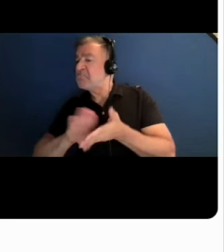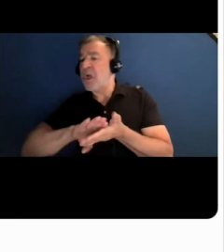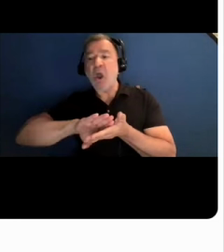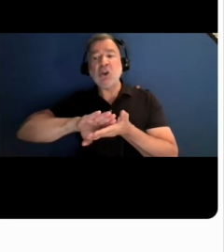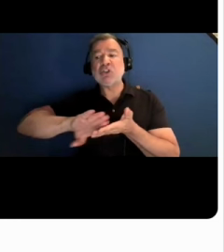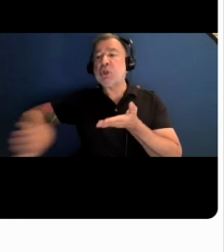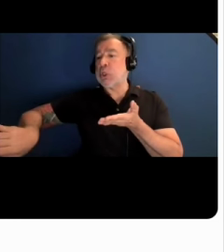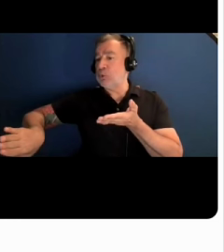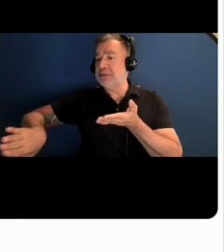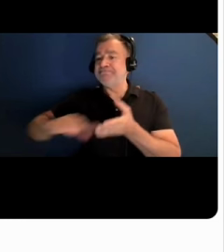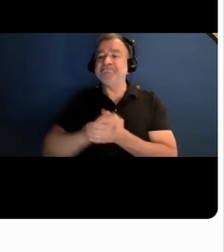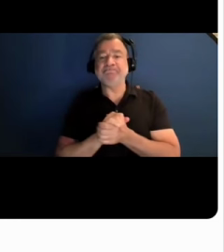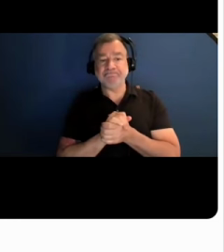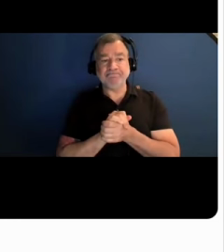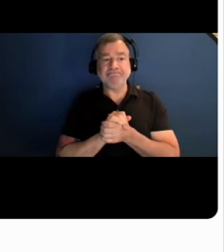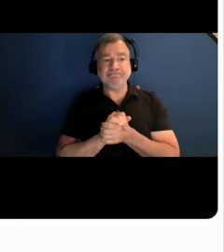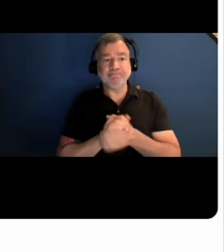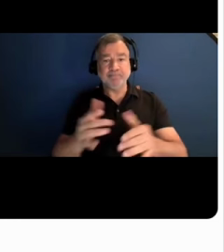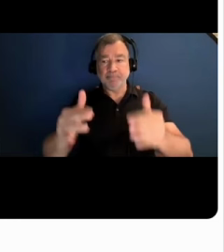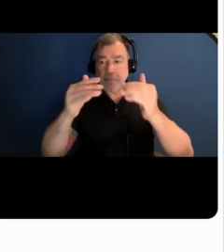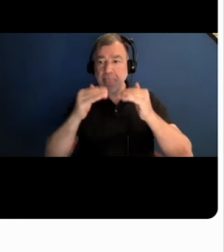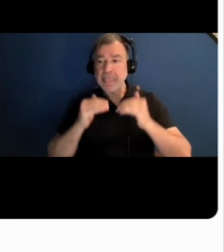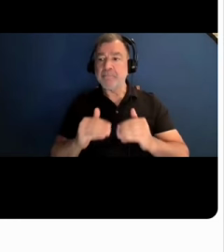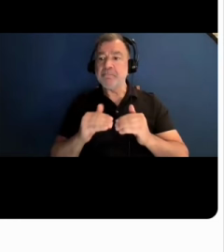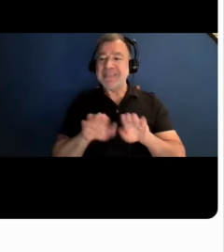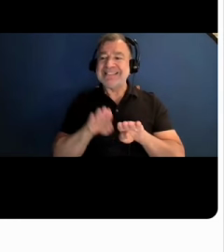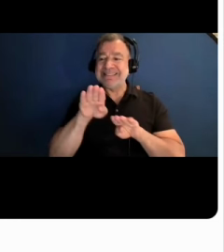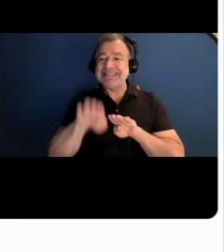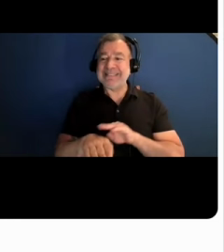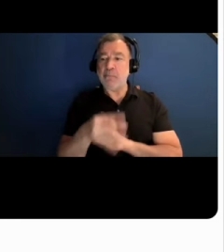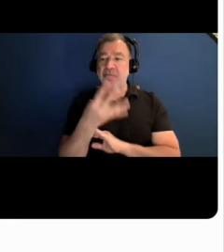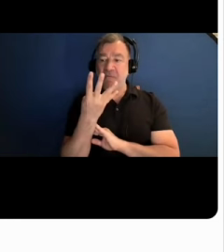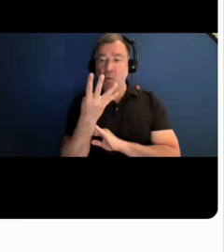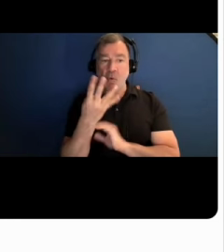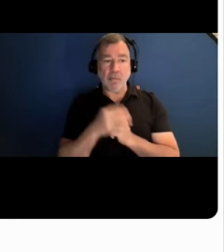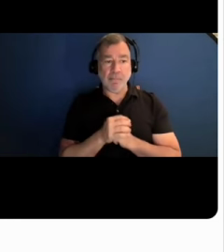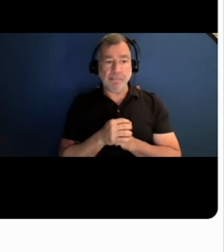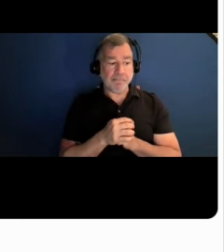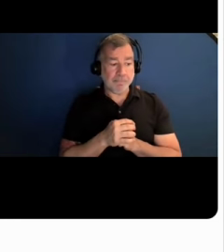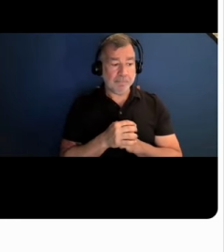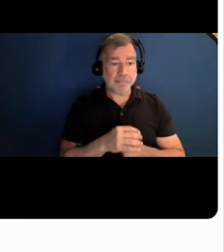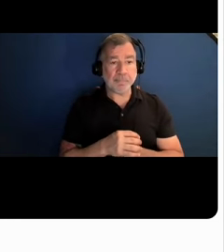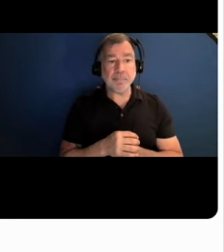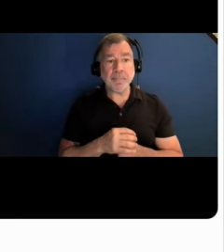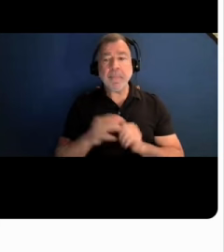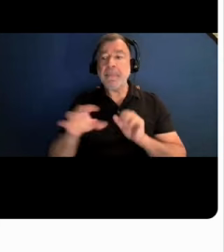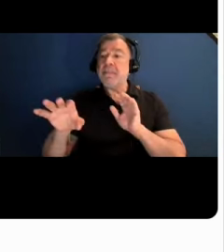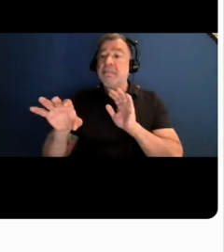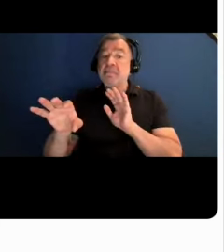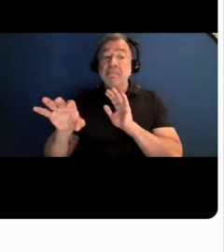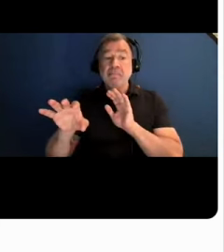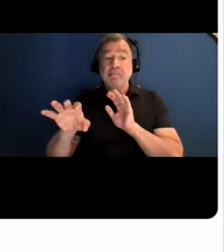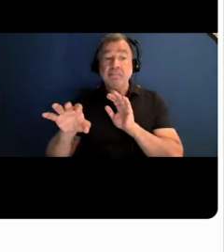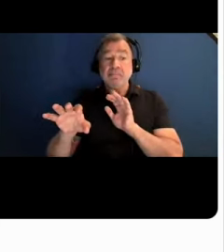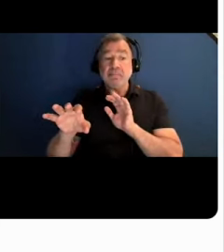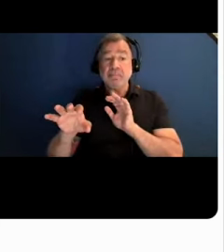please. So step 4, we're making great progress here. So choose a delivery method for plan documents.